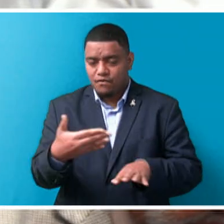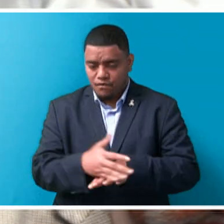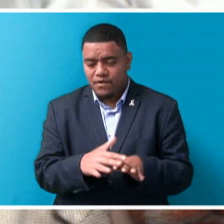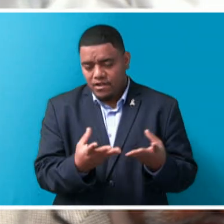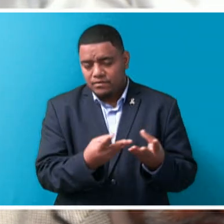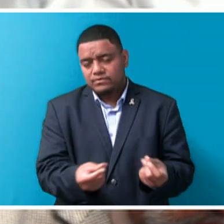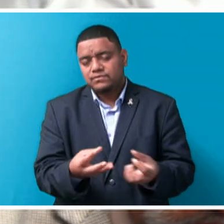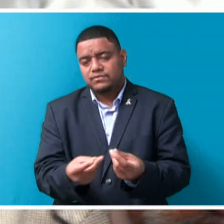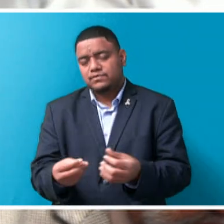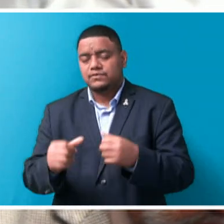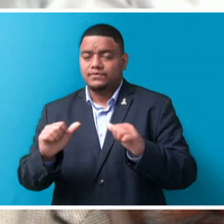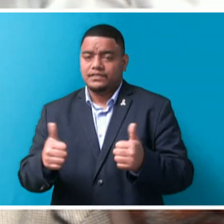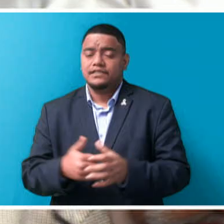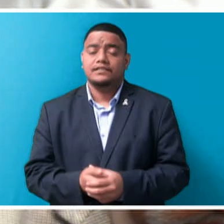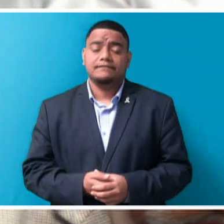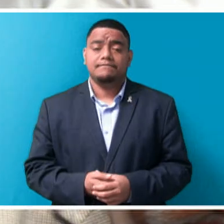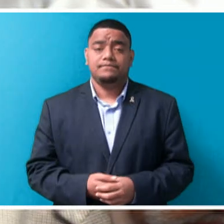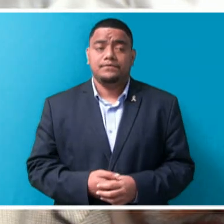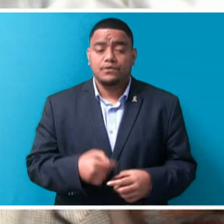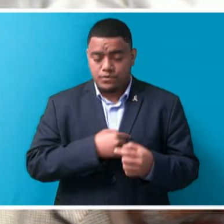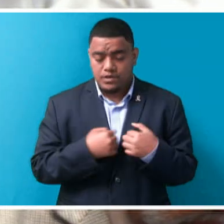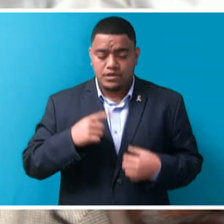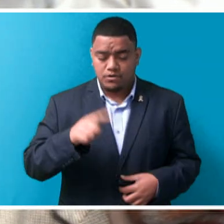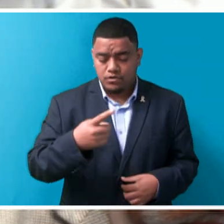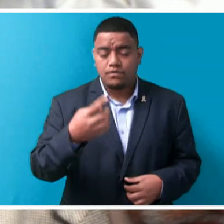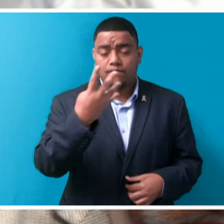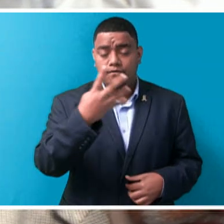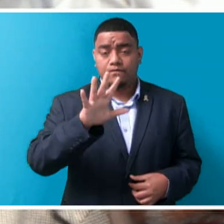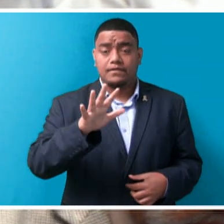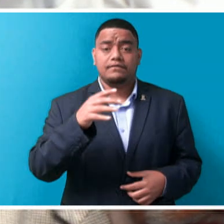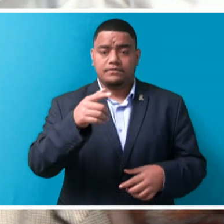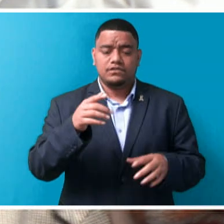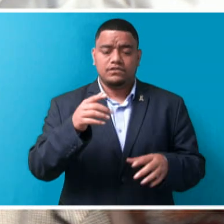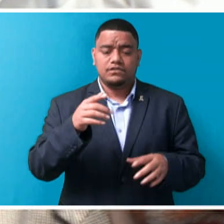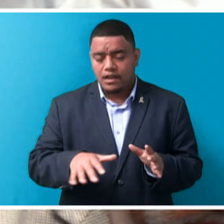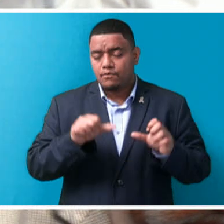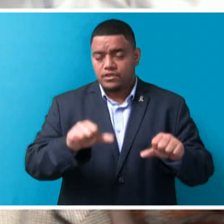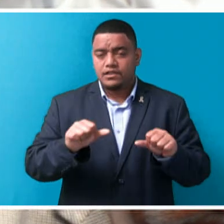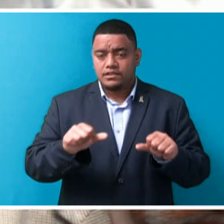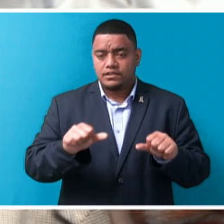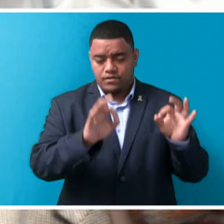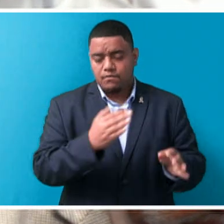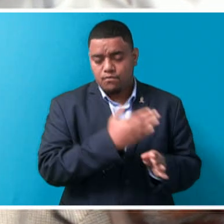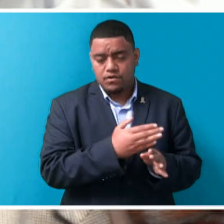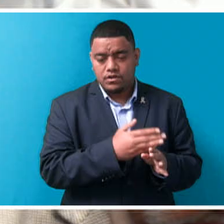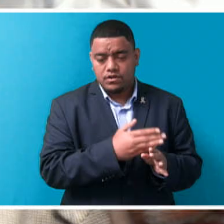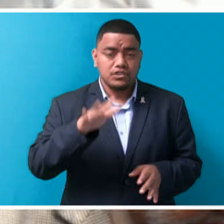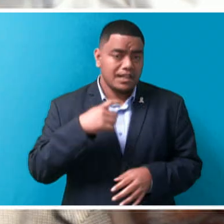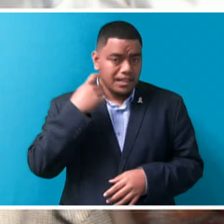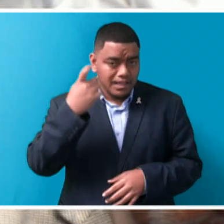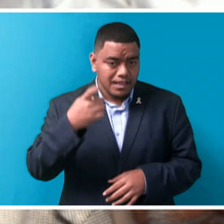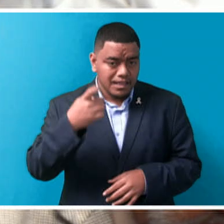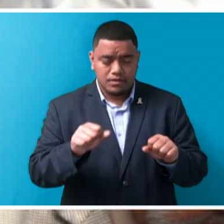through the courts. Mr. Speaker, we continue to fortify Fiji's child protection framework through the Child Care and Protection